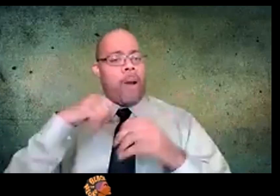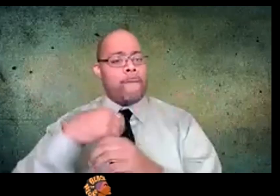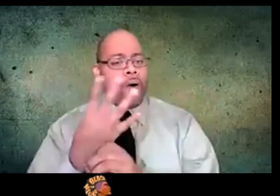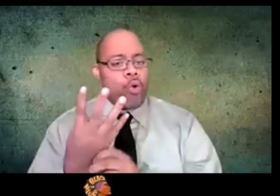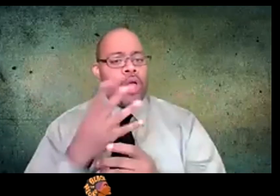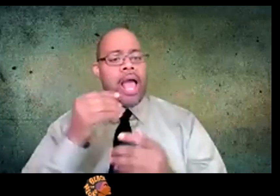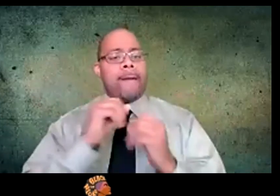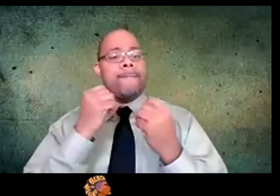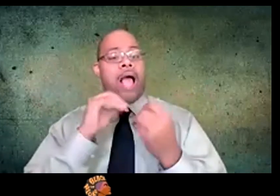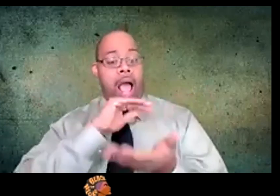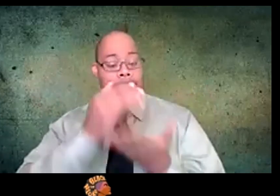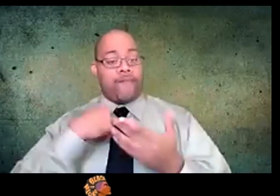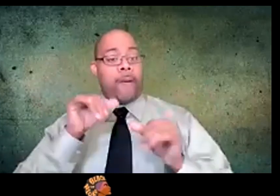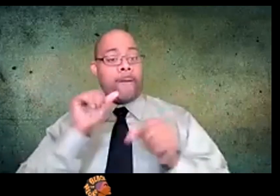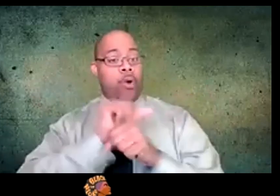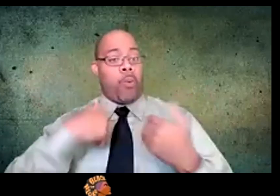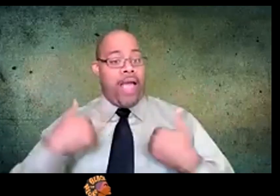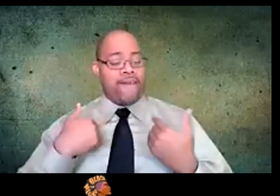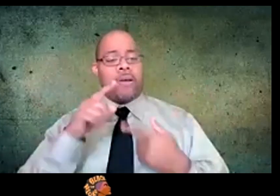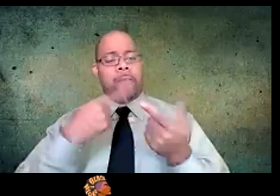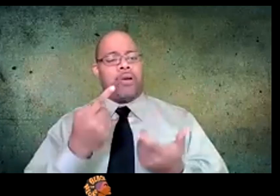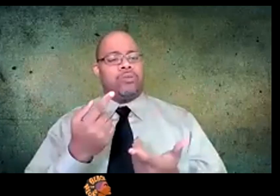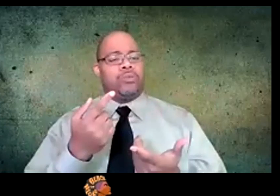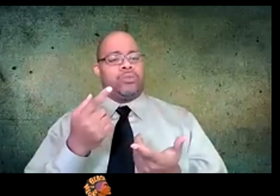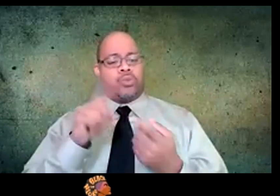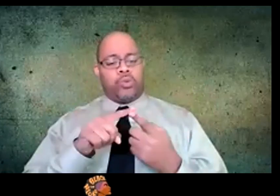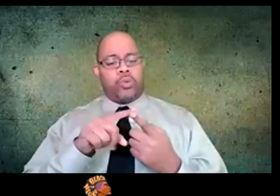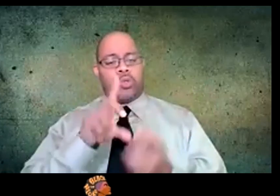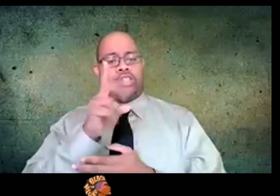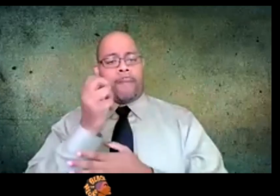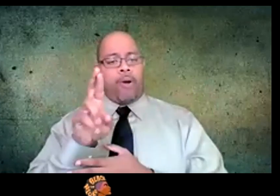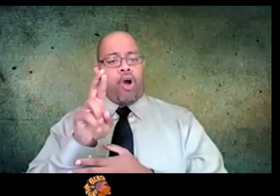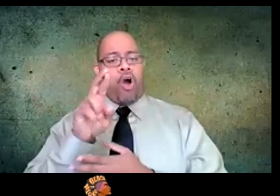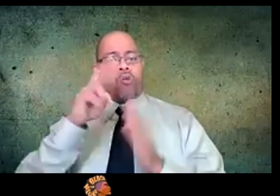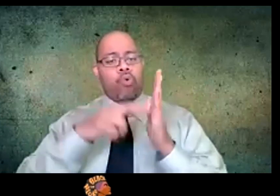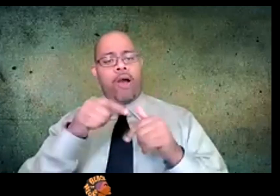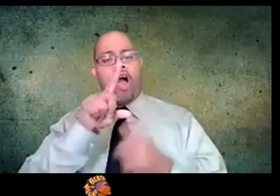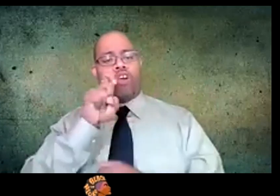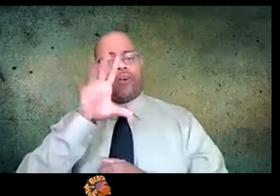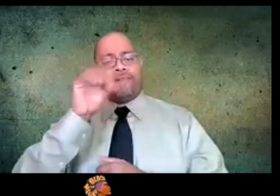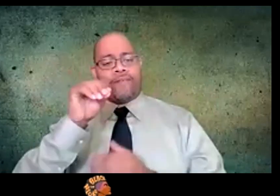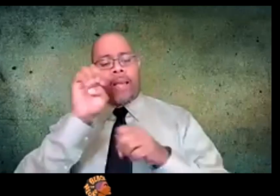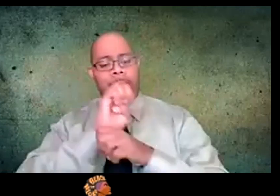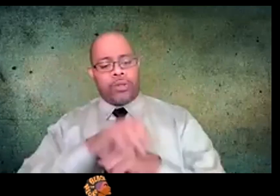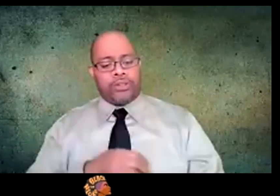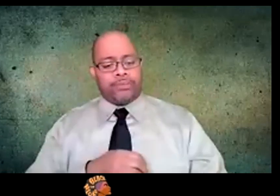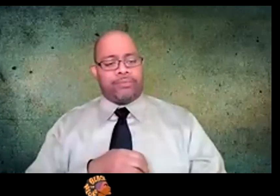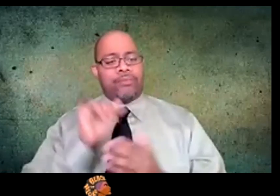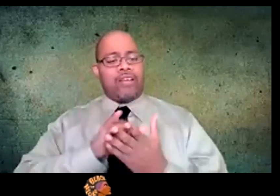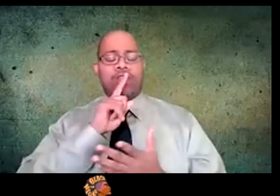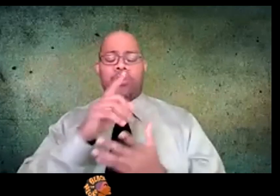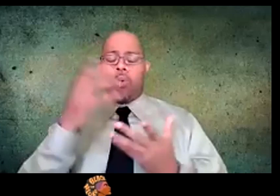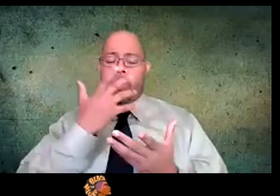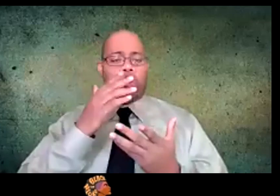of employees we have. We're just about to the Dunbar rule of 150 employees. That's just been a remarkable